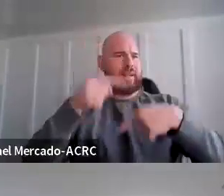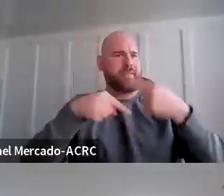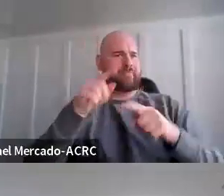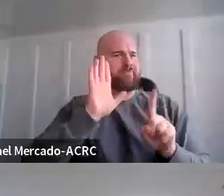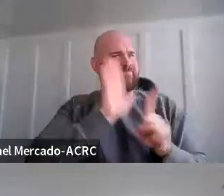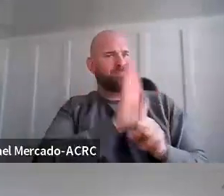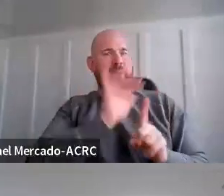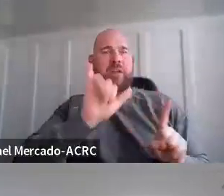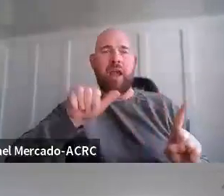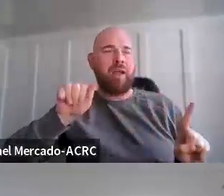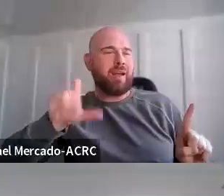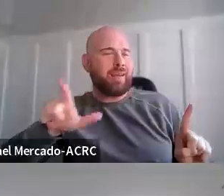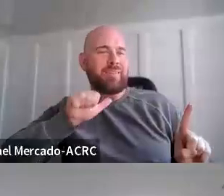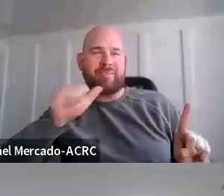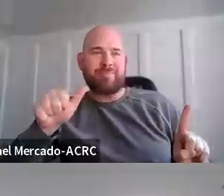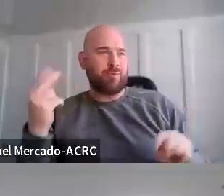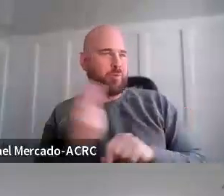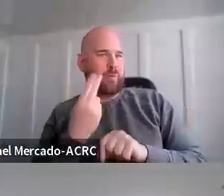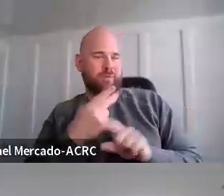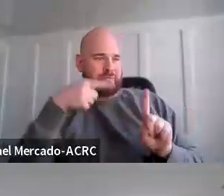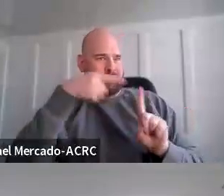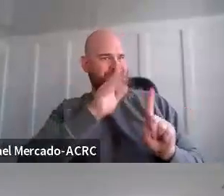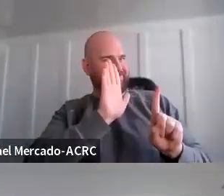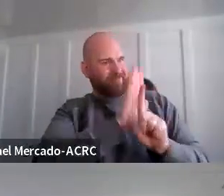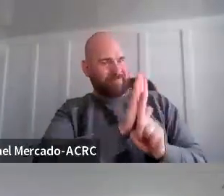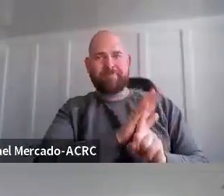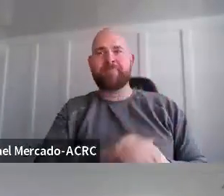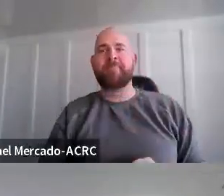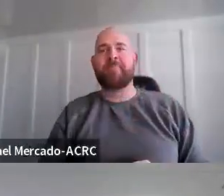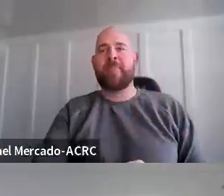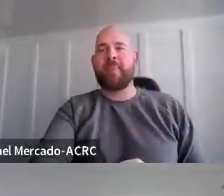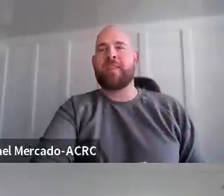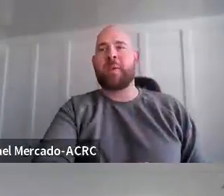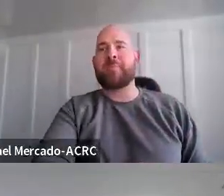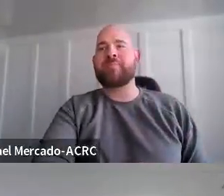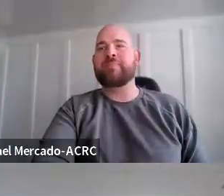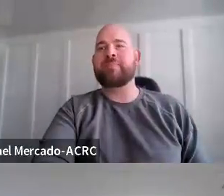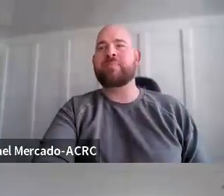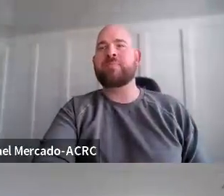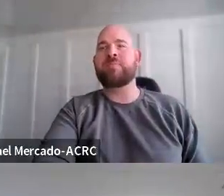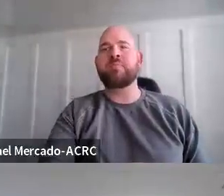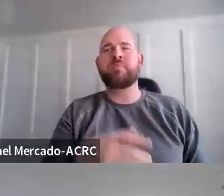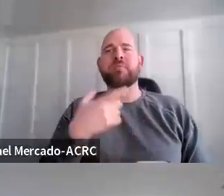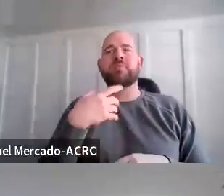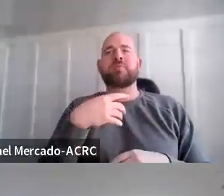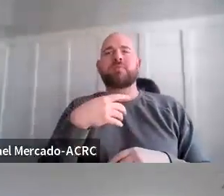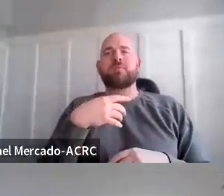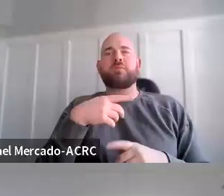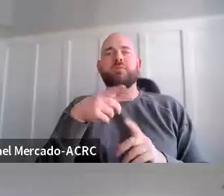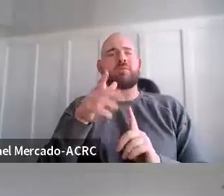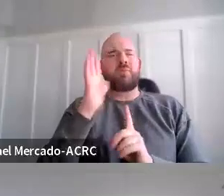And then also, they have some unique signs that American Sign Language does not use. It's specific to